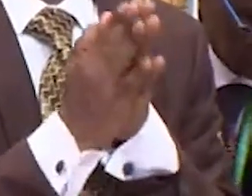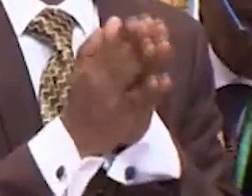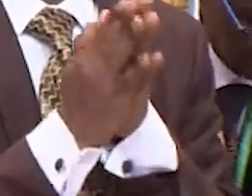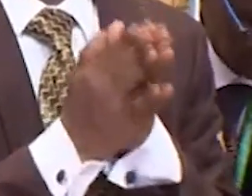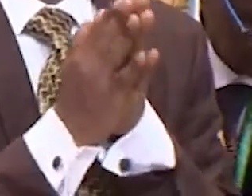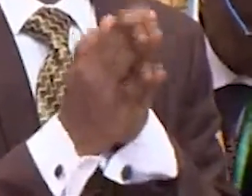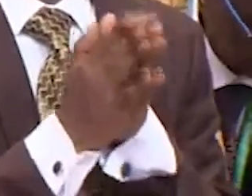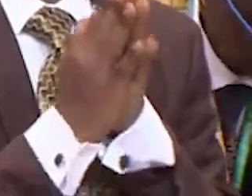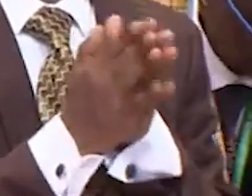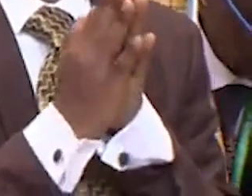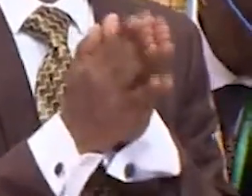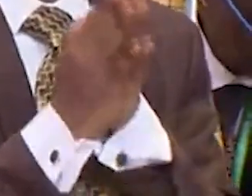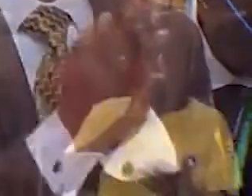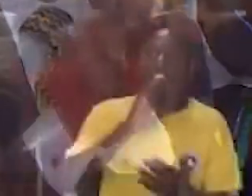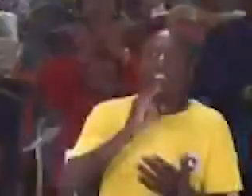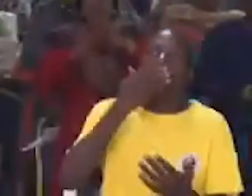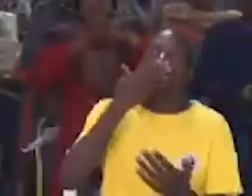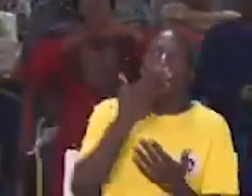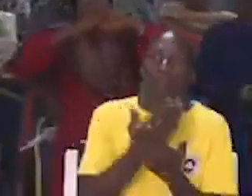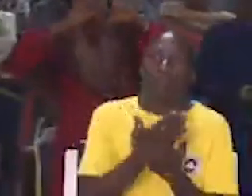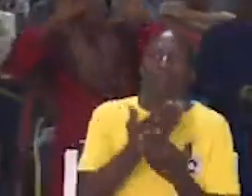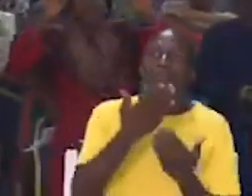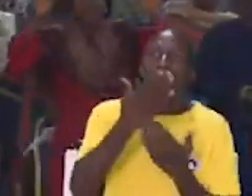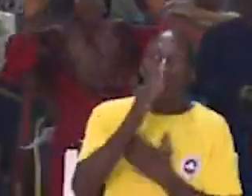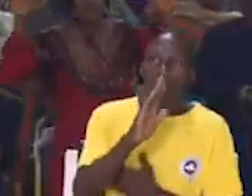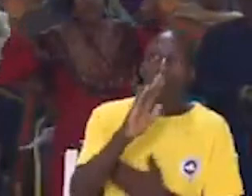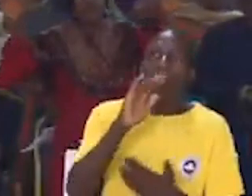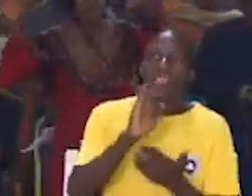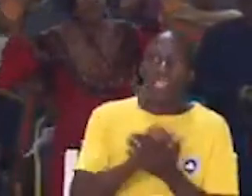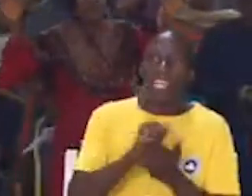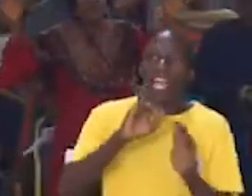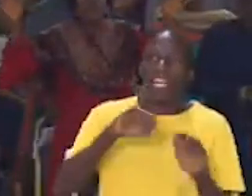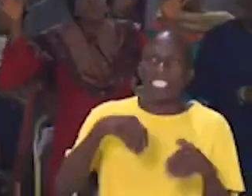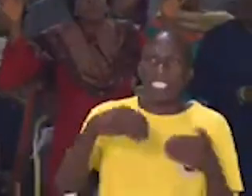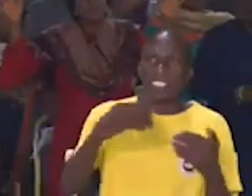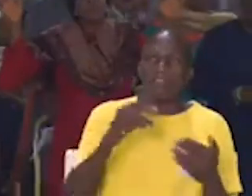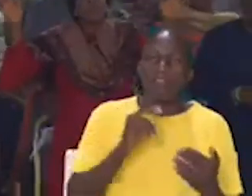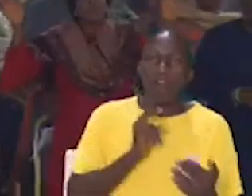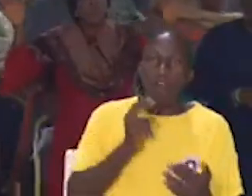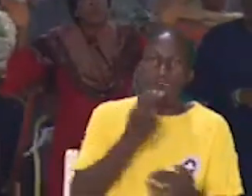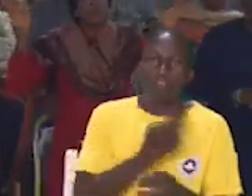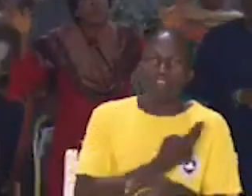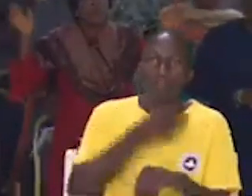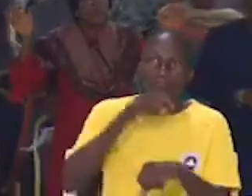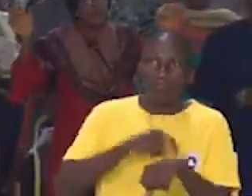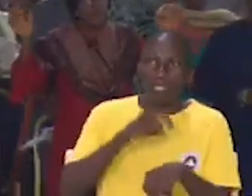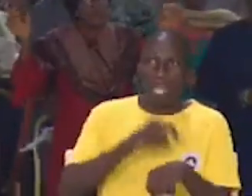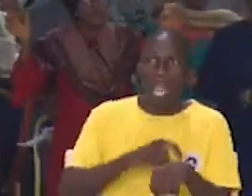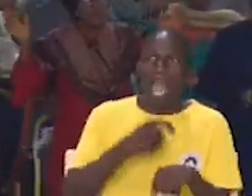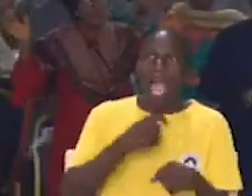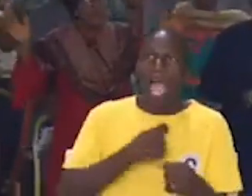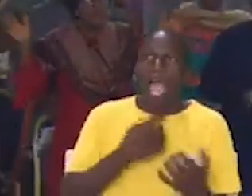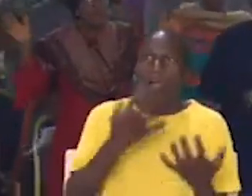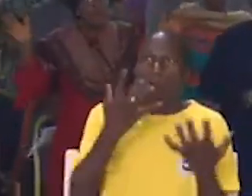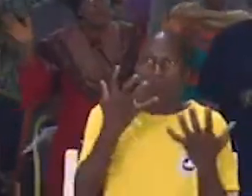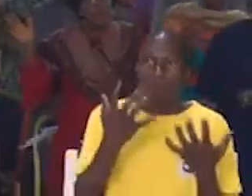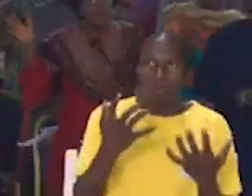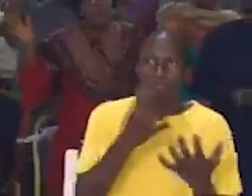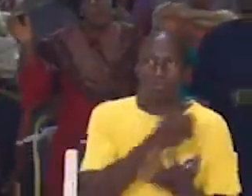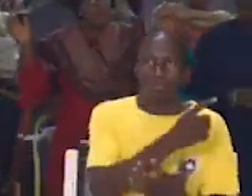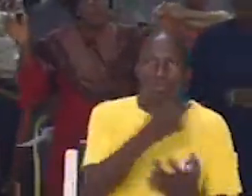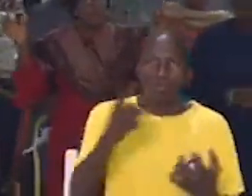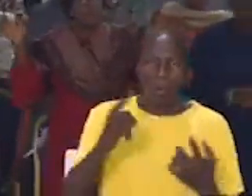good Lord that gave us a good climate before the climate change. I want you to just personally thank